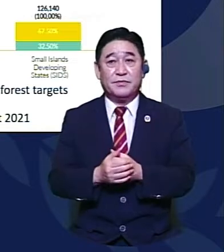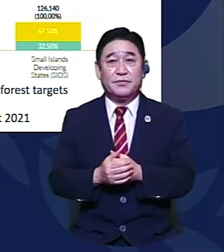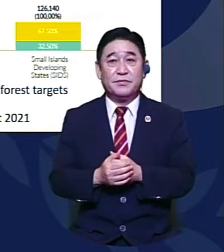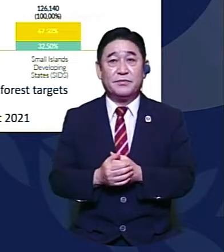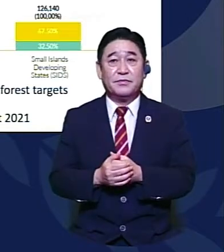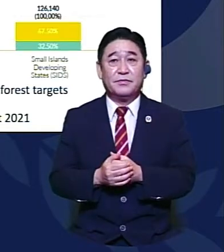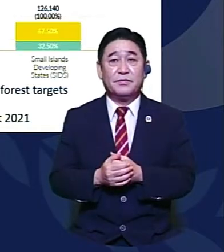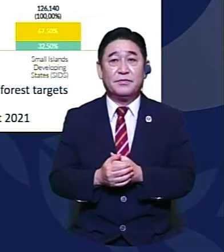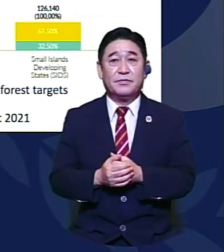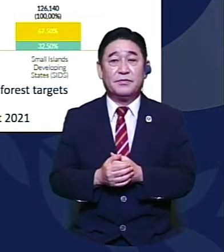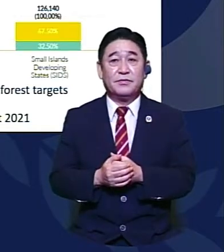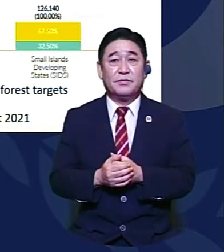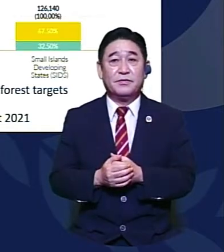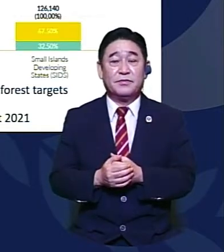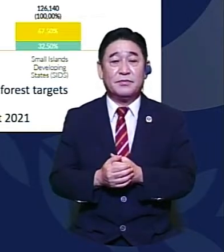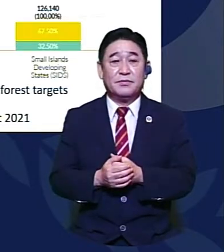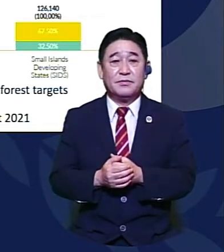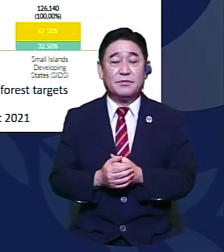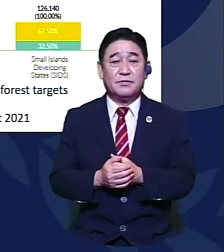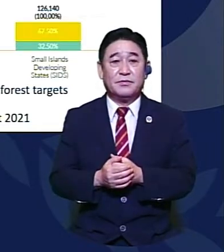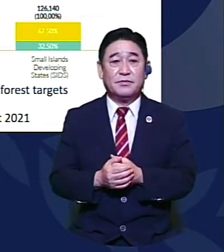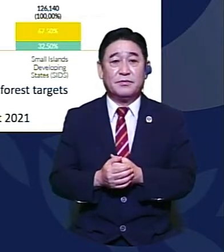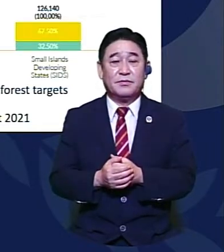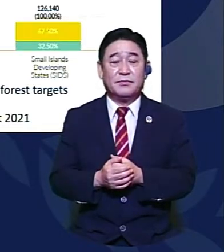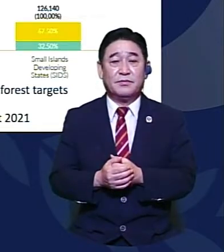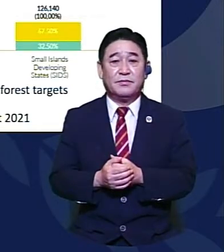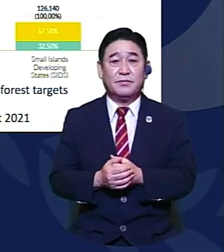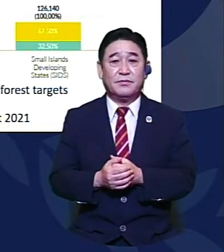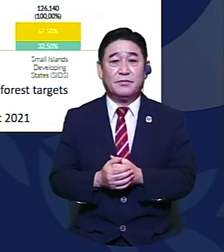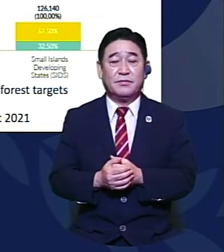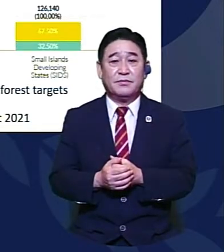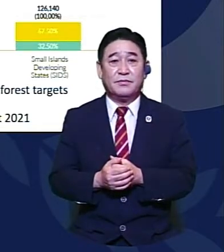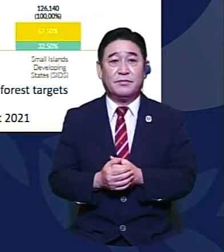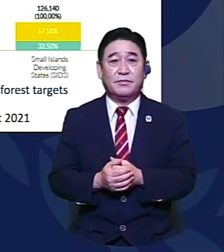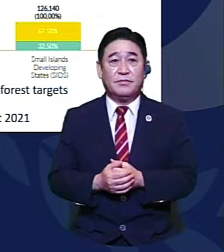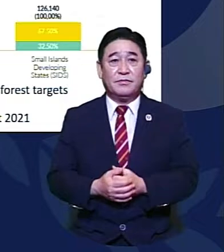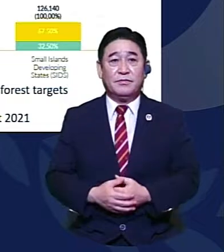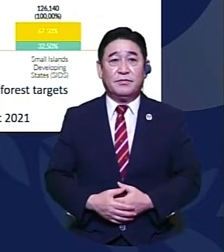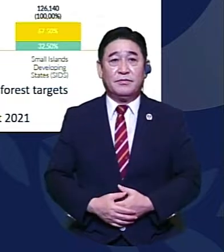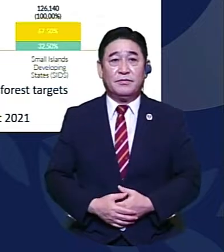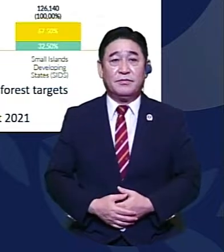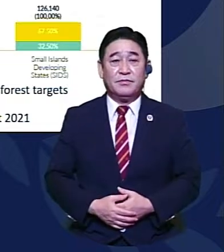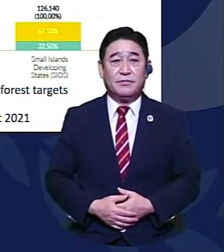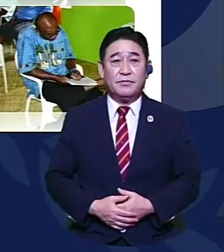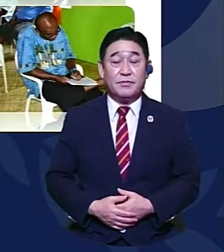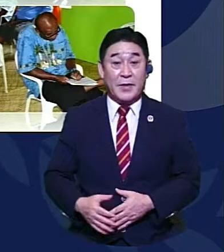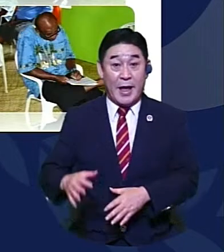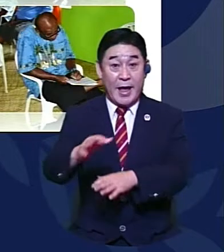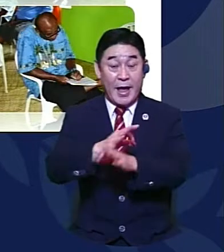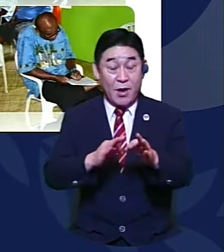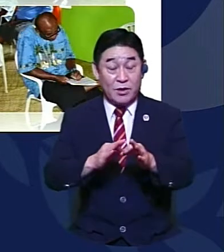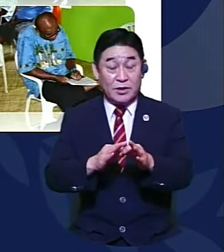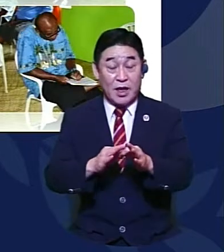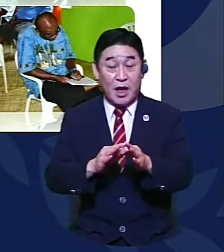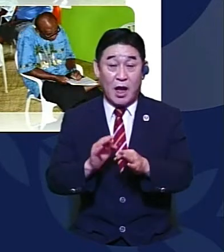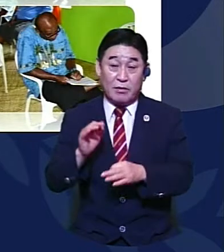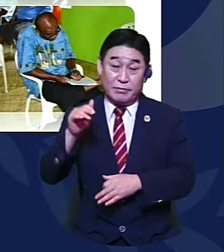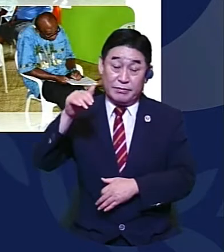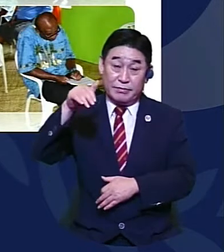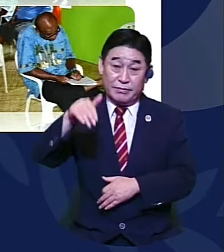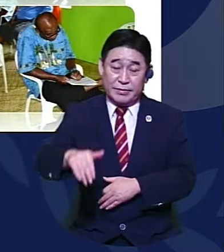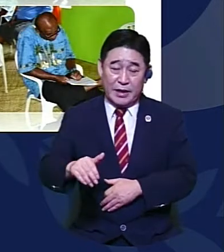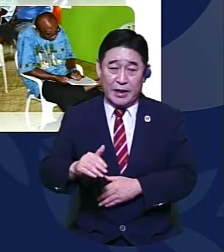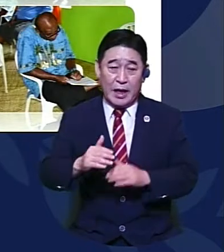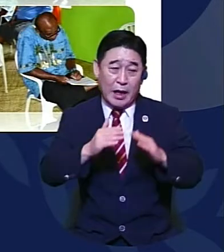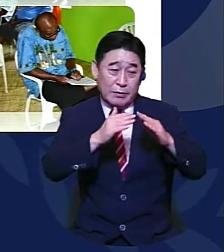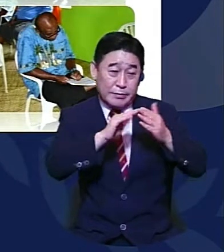good opportunity for poor people in countries that are have ravaged their economy through COVID. So let me show